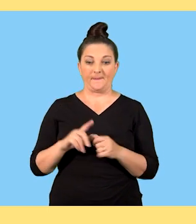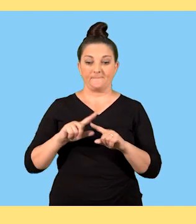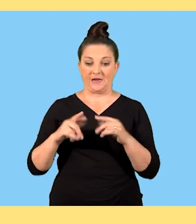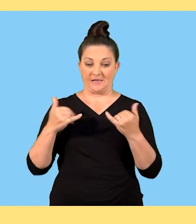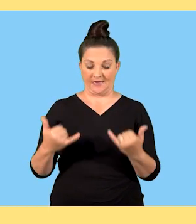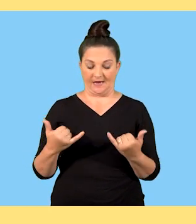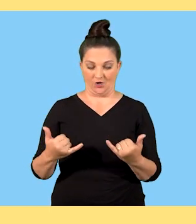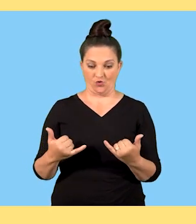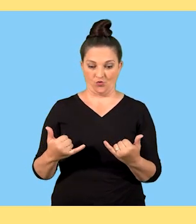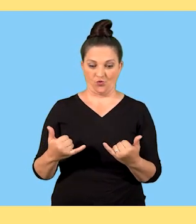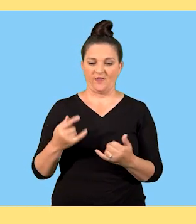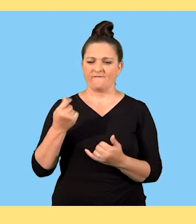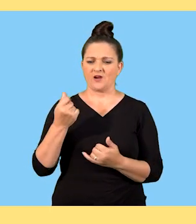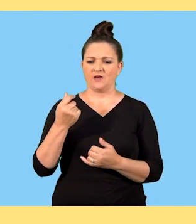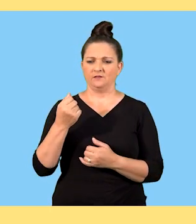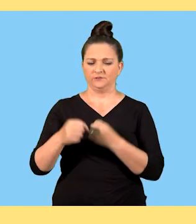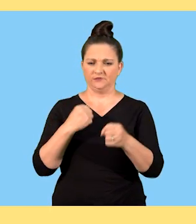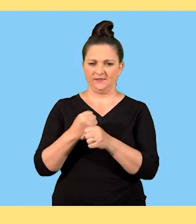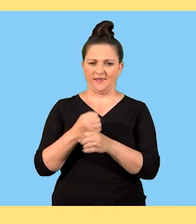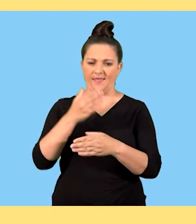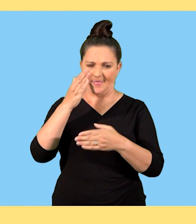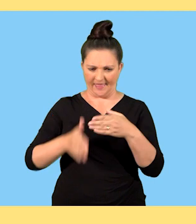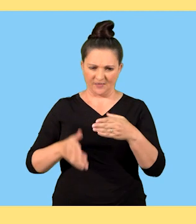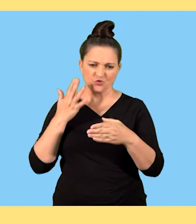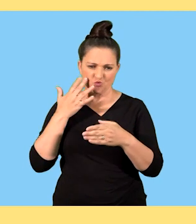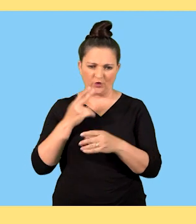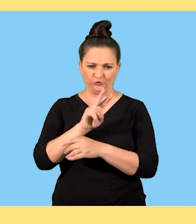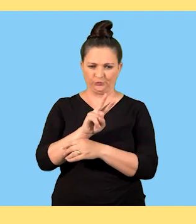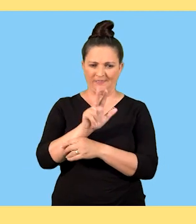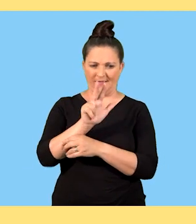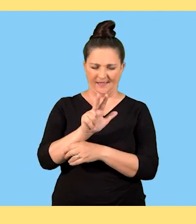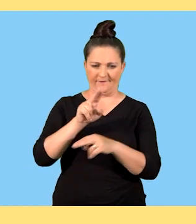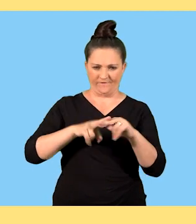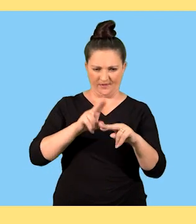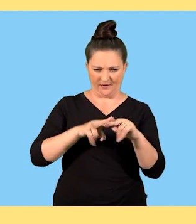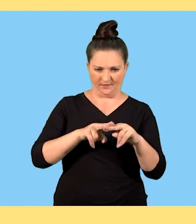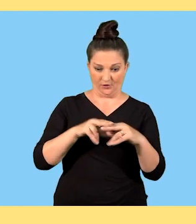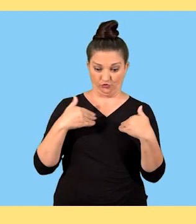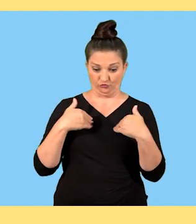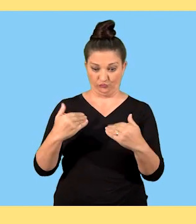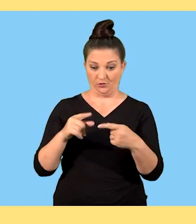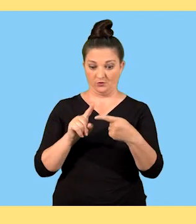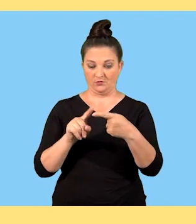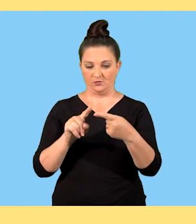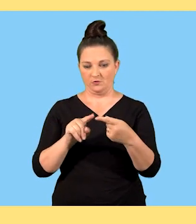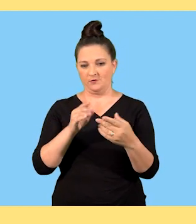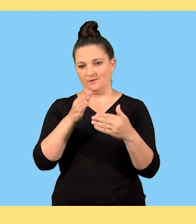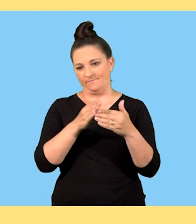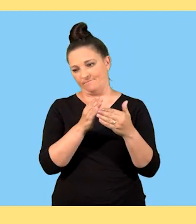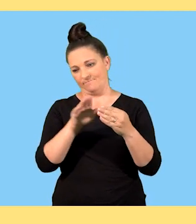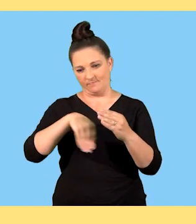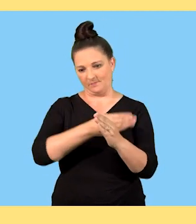Our financial period ends on the 28th of February. That means it began on the 1st of